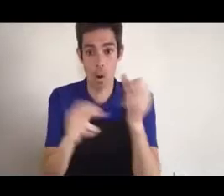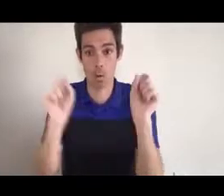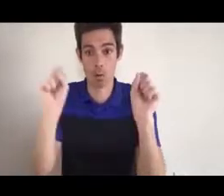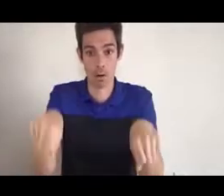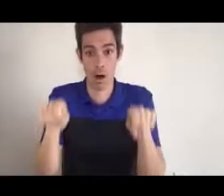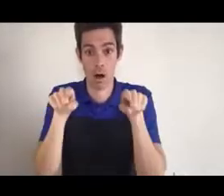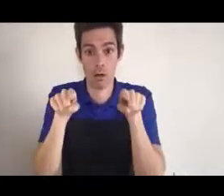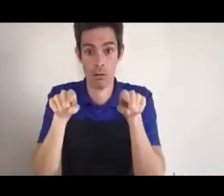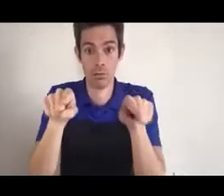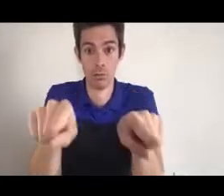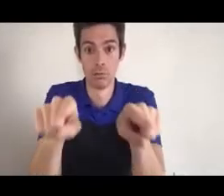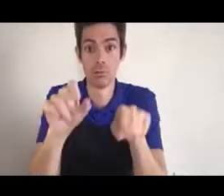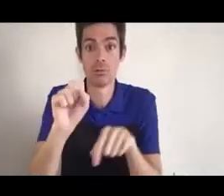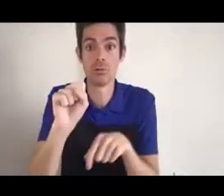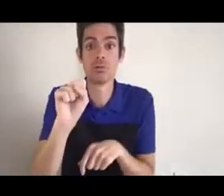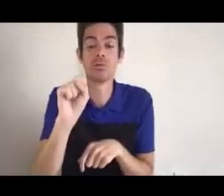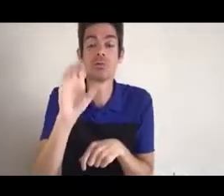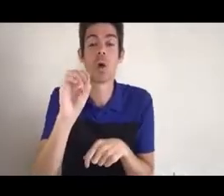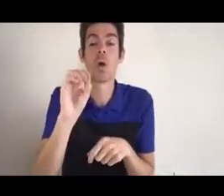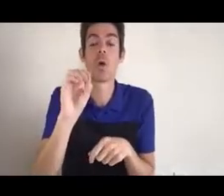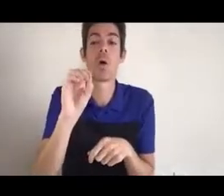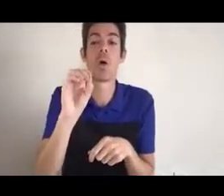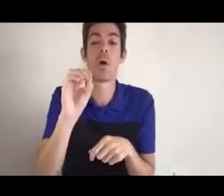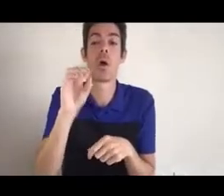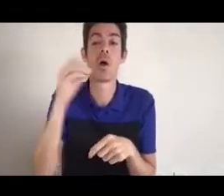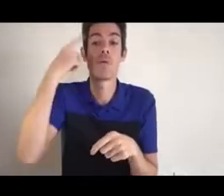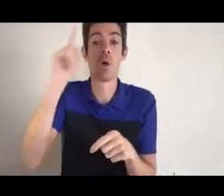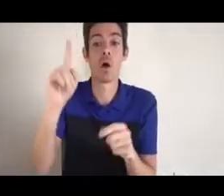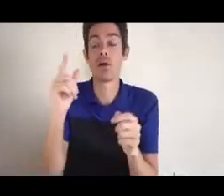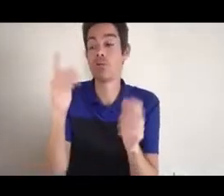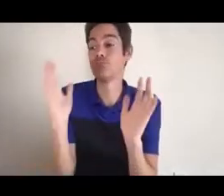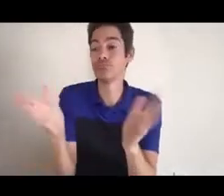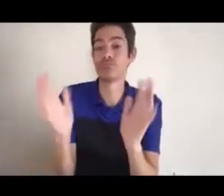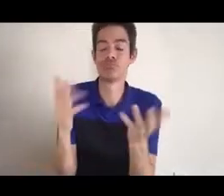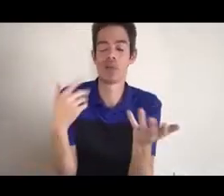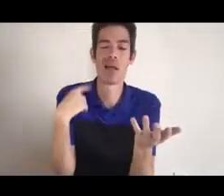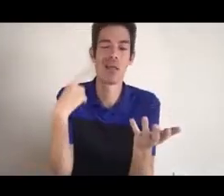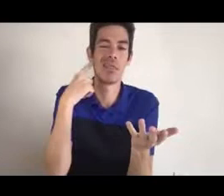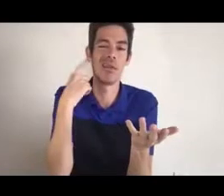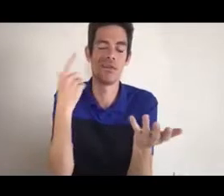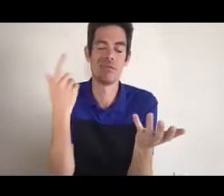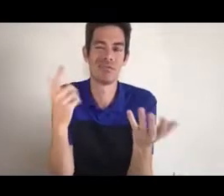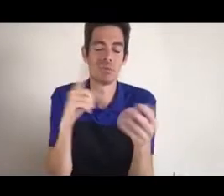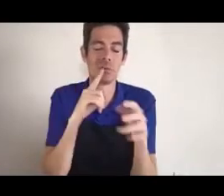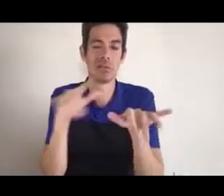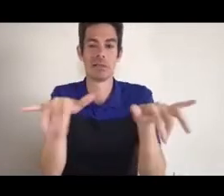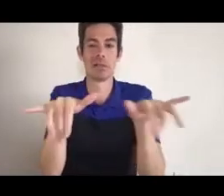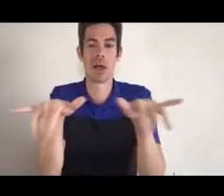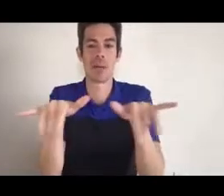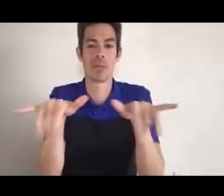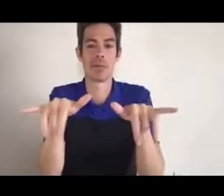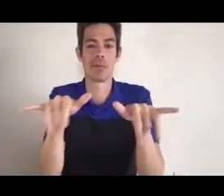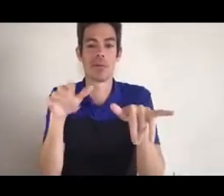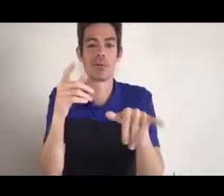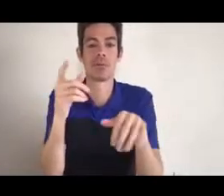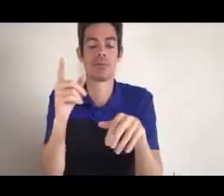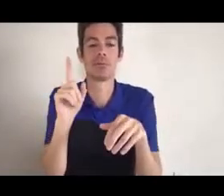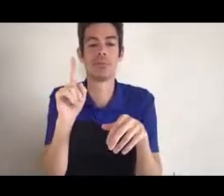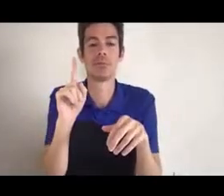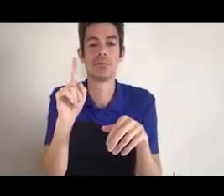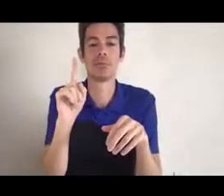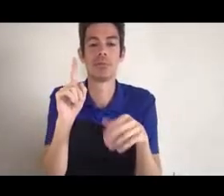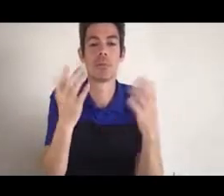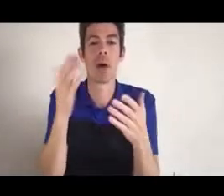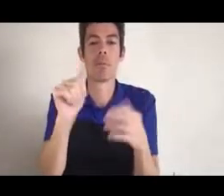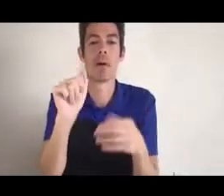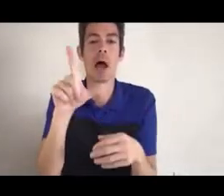in English, you can do that. And ASL, you can do something similar. So for, casual conversation, I think it's